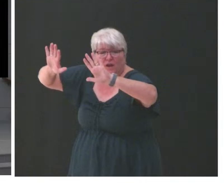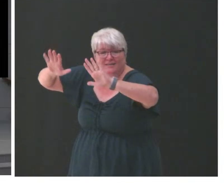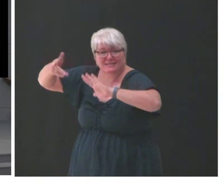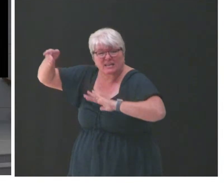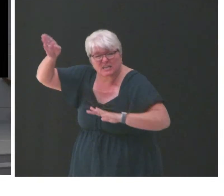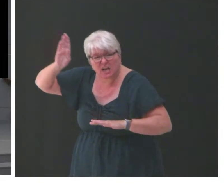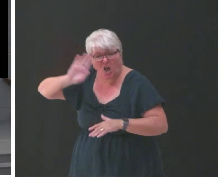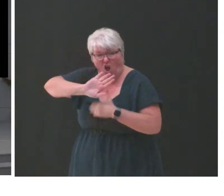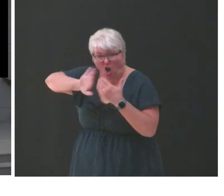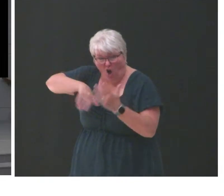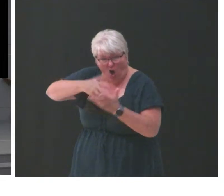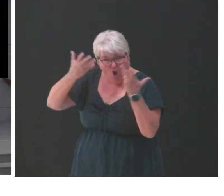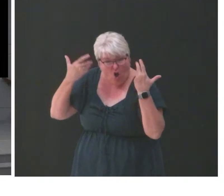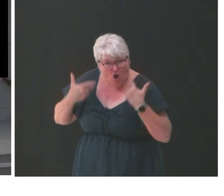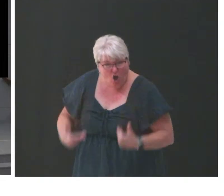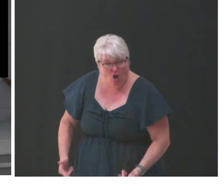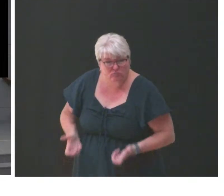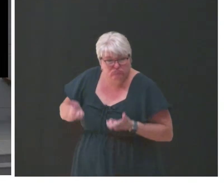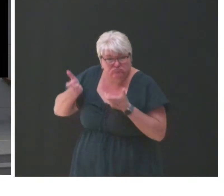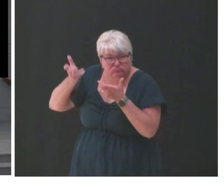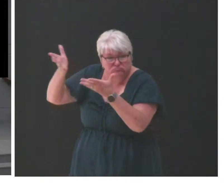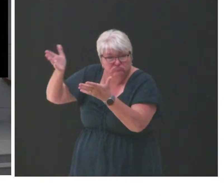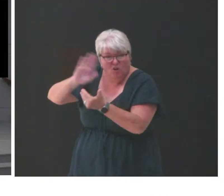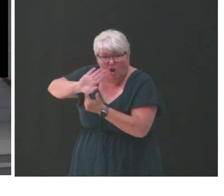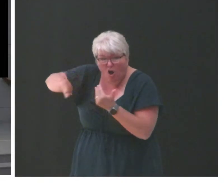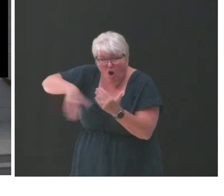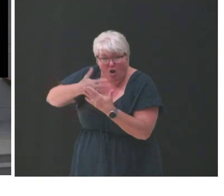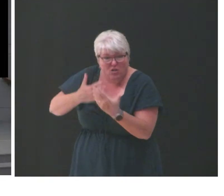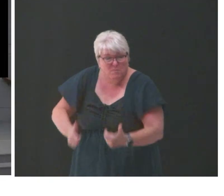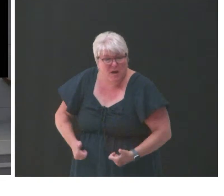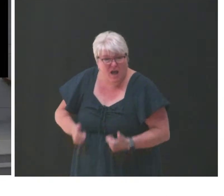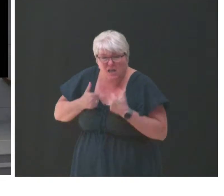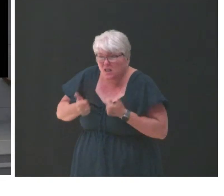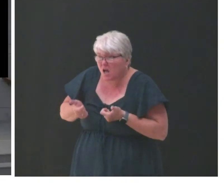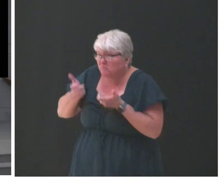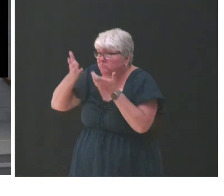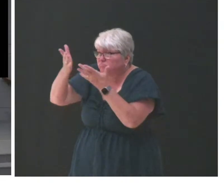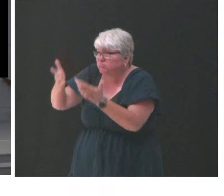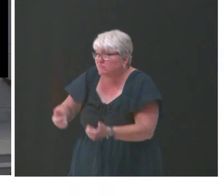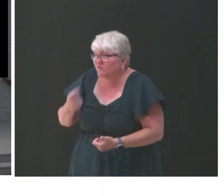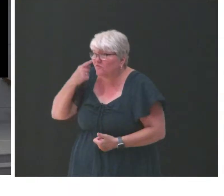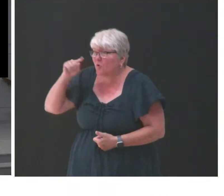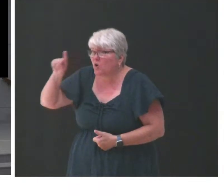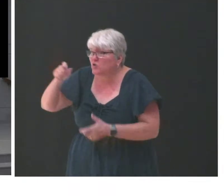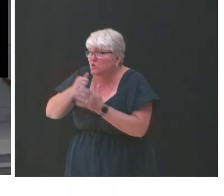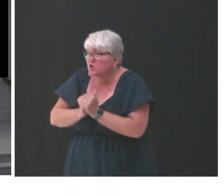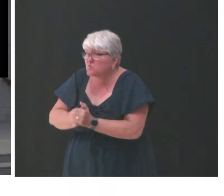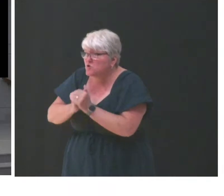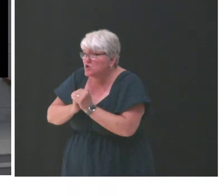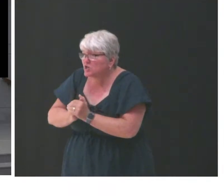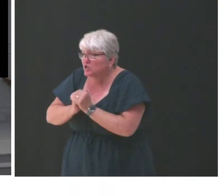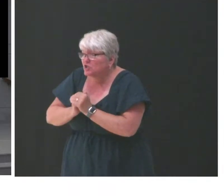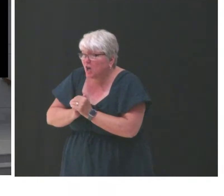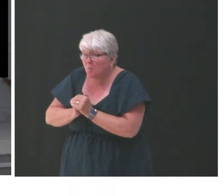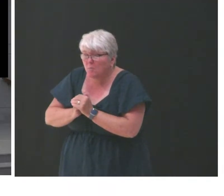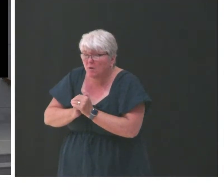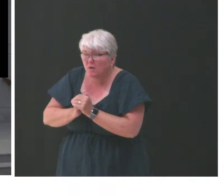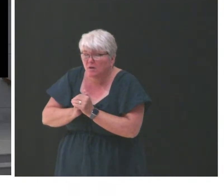words, God, you get all of this. You get every bit of my life, and I'm going to live this for you in worship to you.